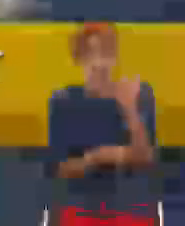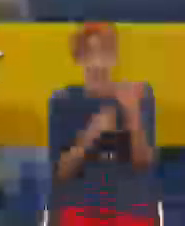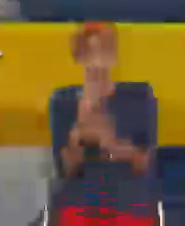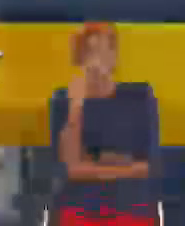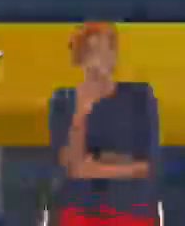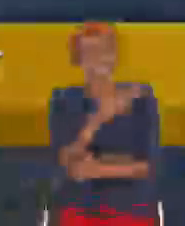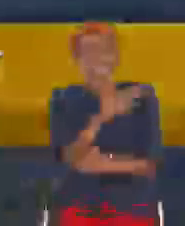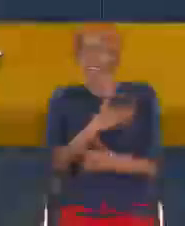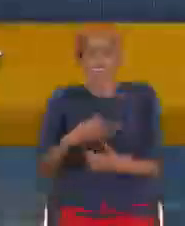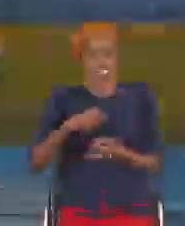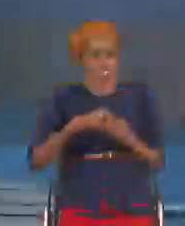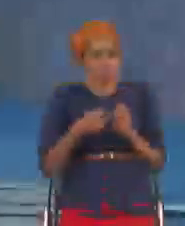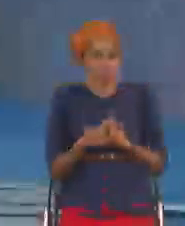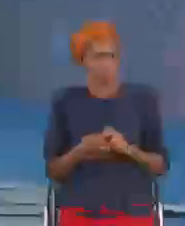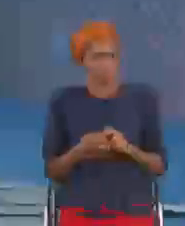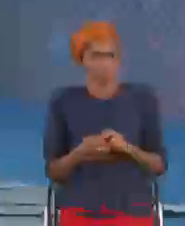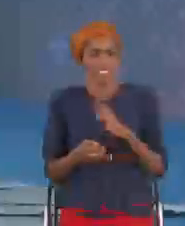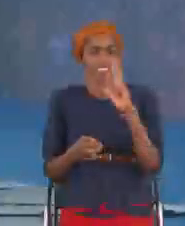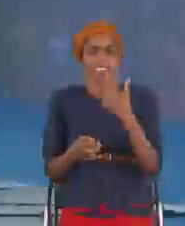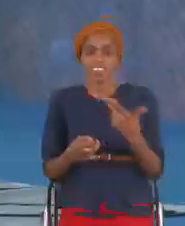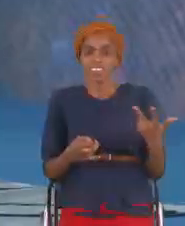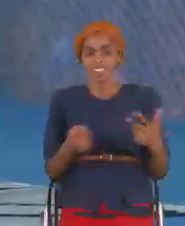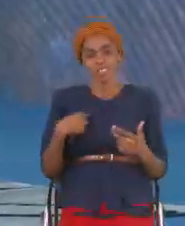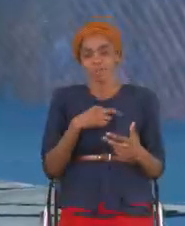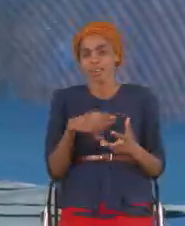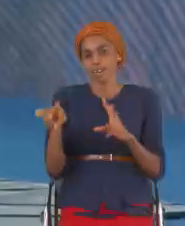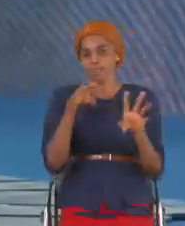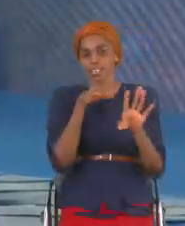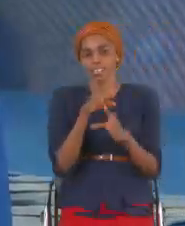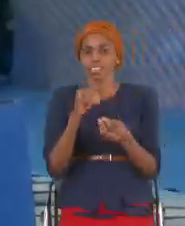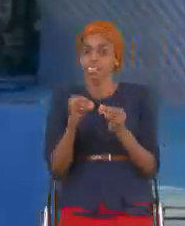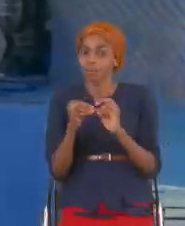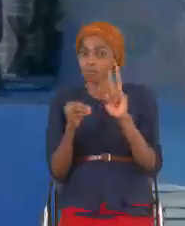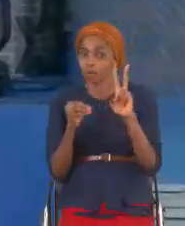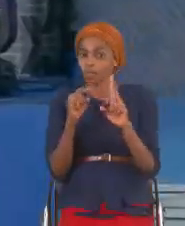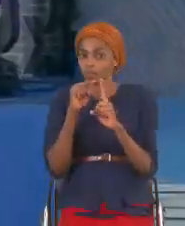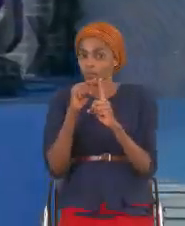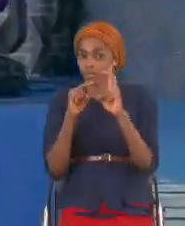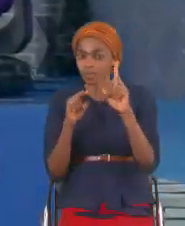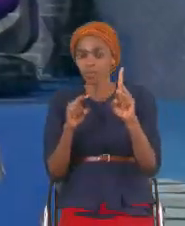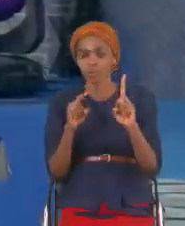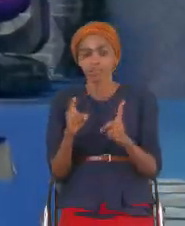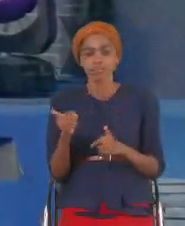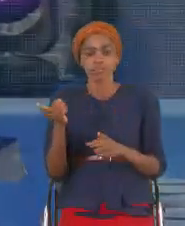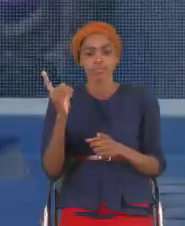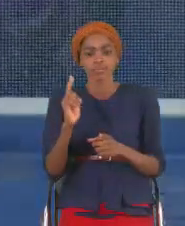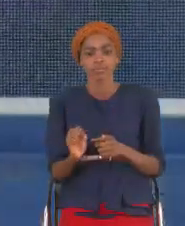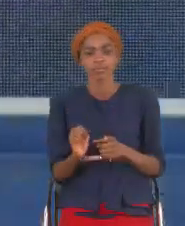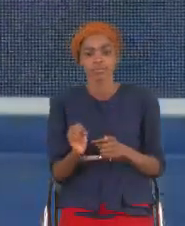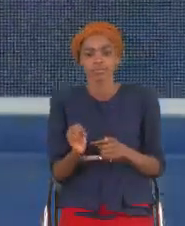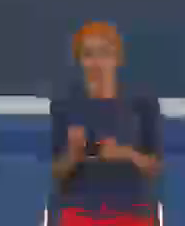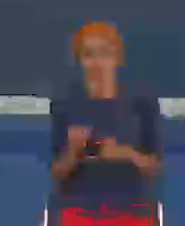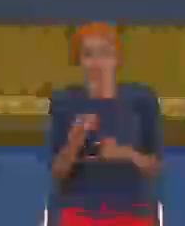and problems. There are three things we're looking at. Number one, the little transgressor